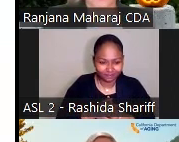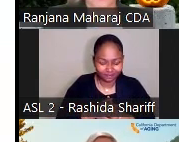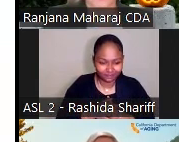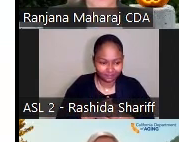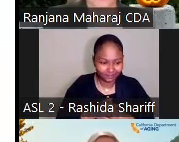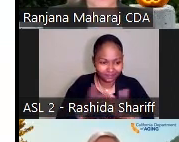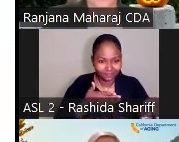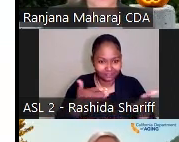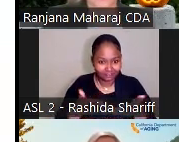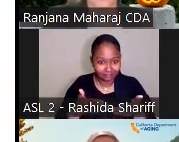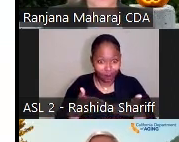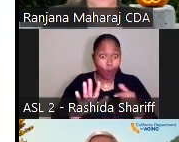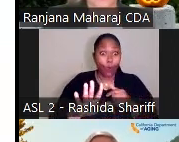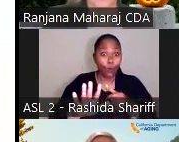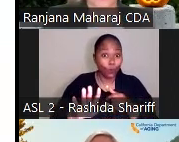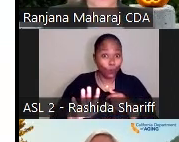let's go to the next slide. Oh,